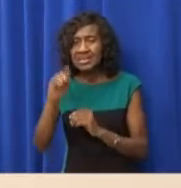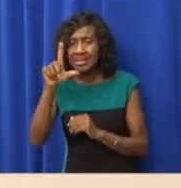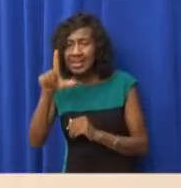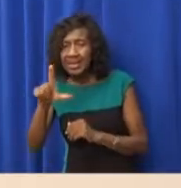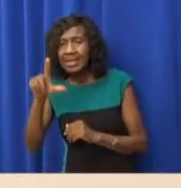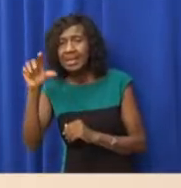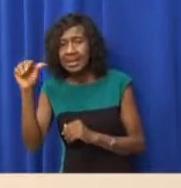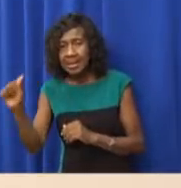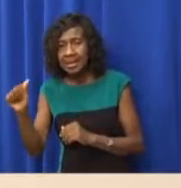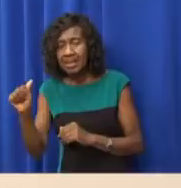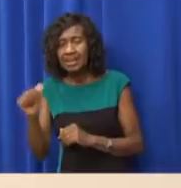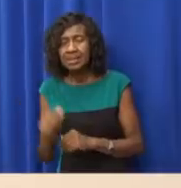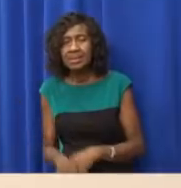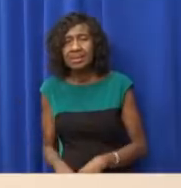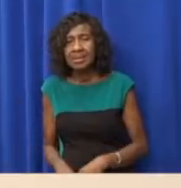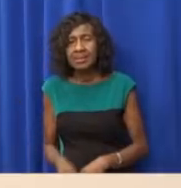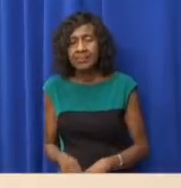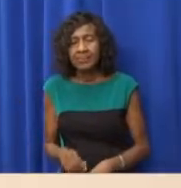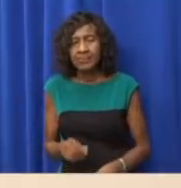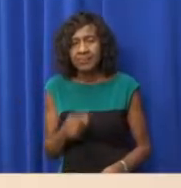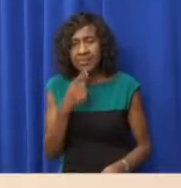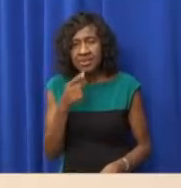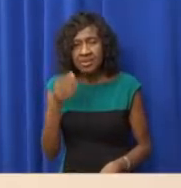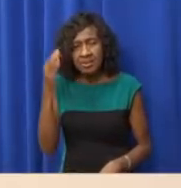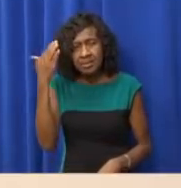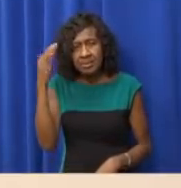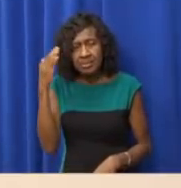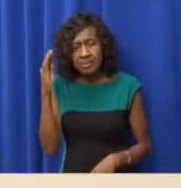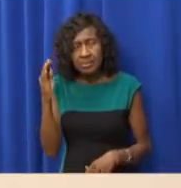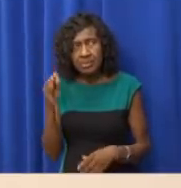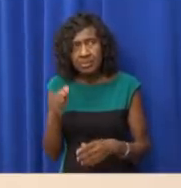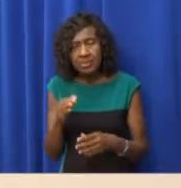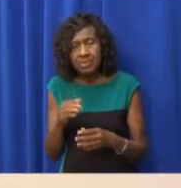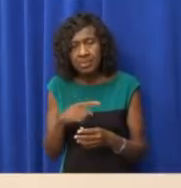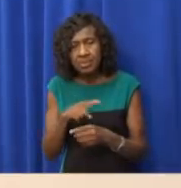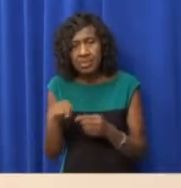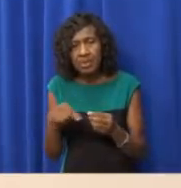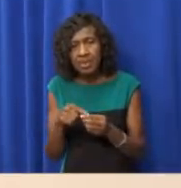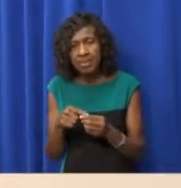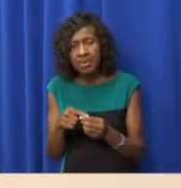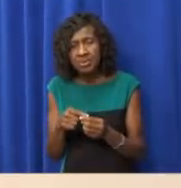not sure where the Minister of Finance is with respect to the forecast, to the